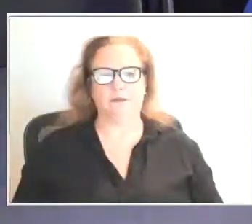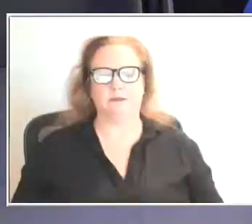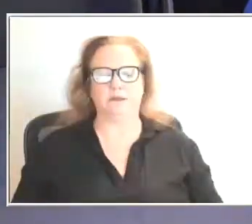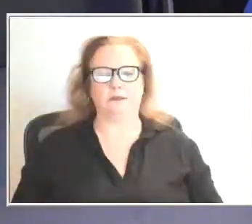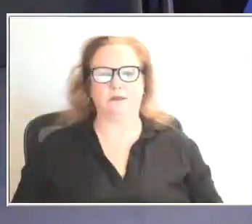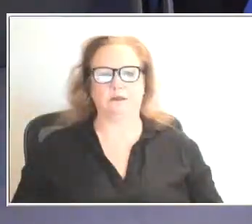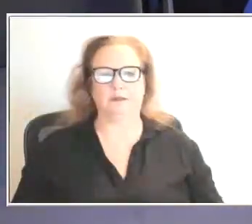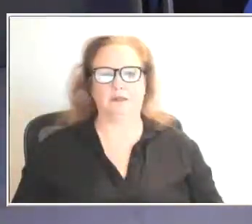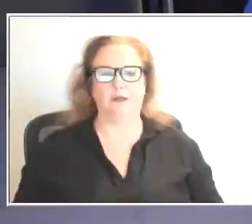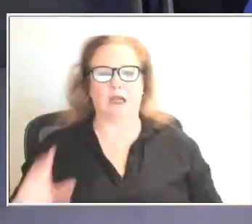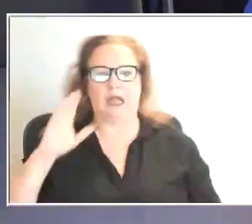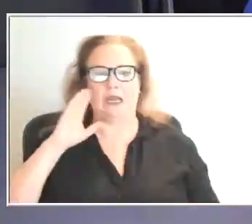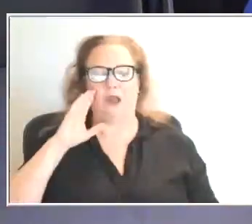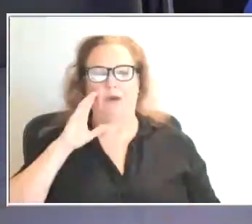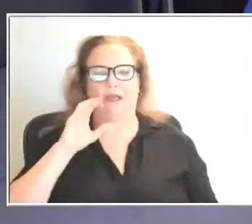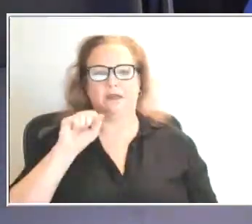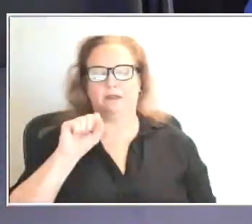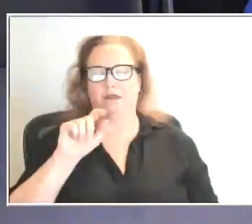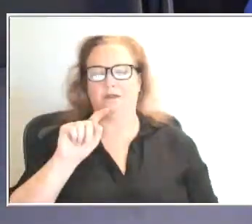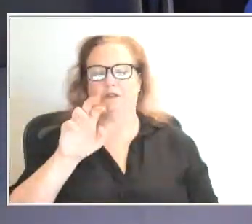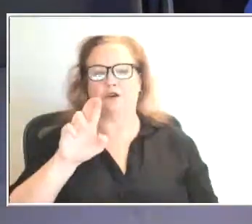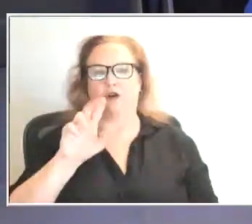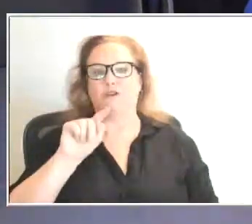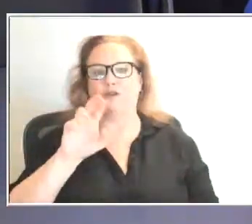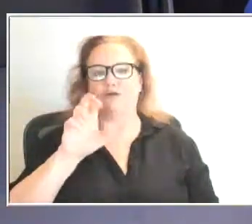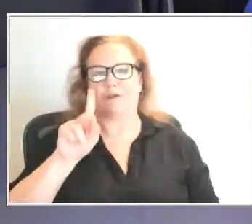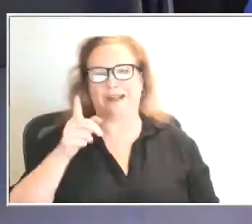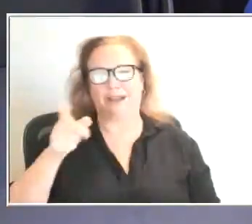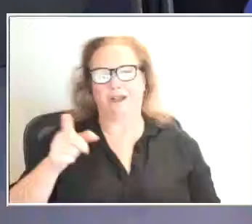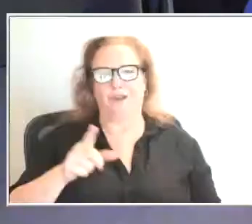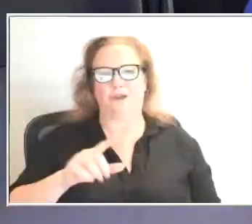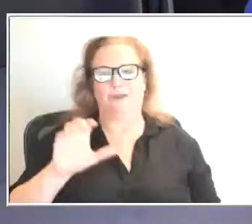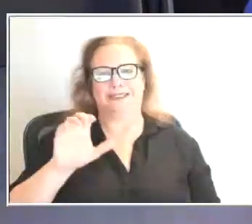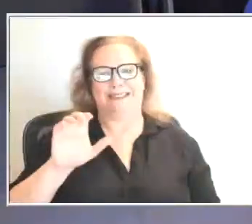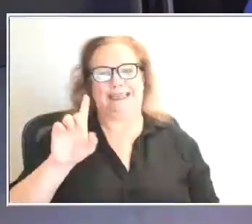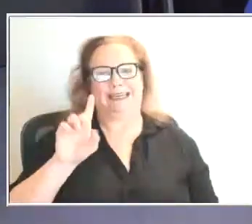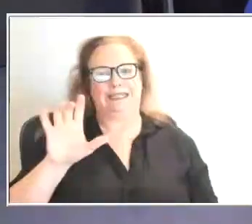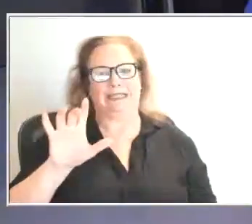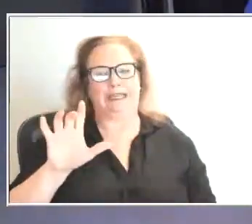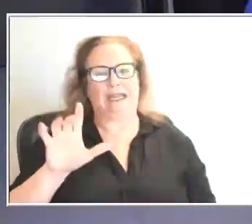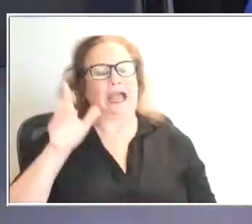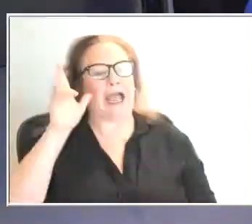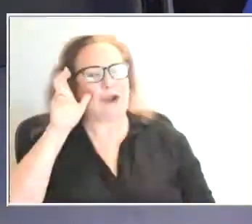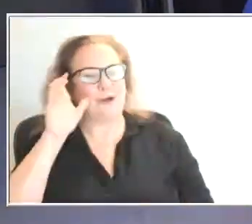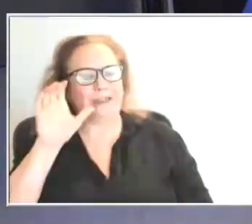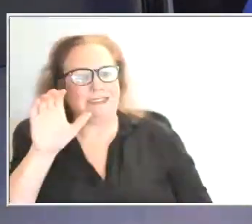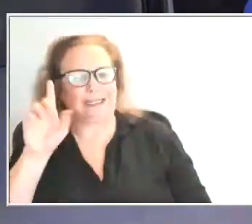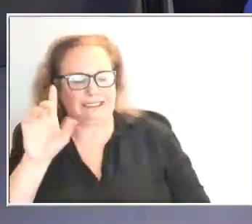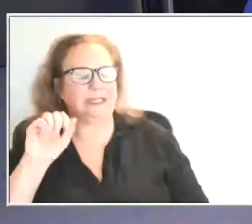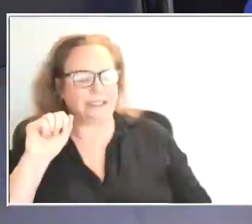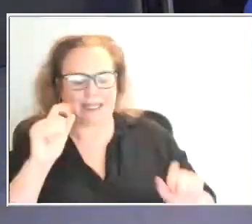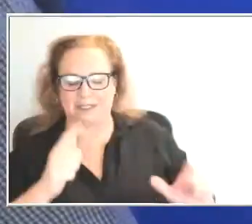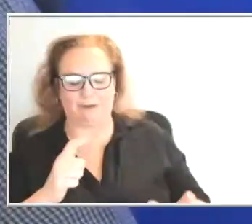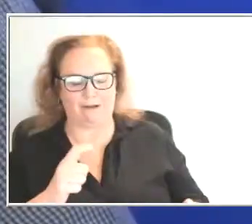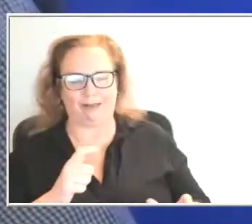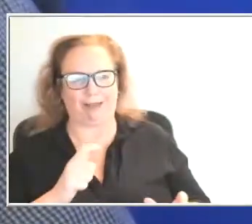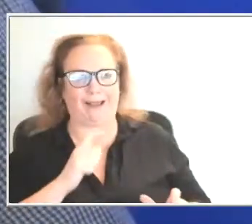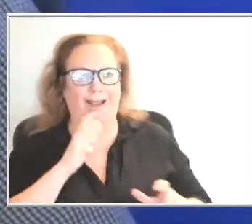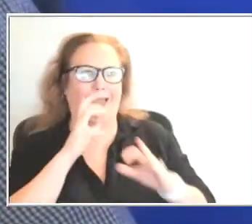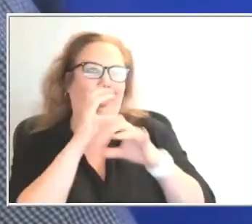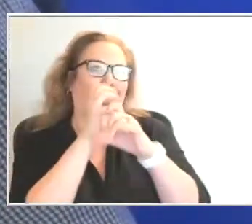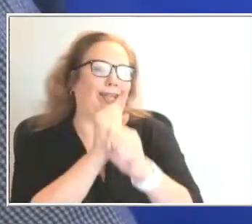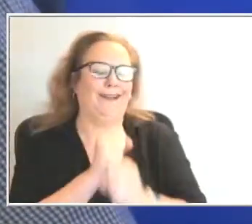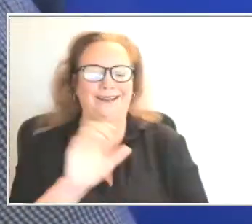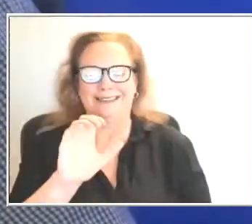geek out over Star Trek, Live Long and Prosper. I think you geek out over the CDC. That is what I just heard. Well, yeah, we all do. Yeah, my team, we... which